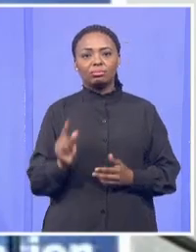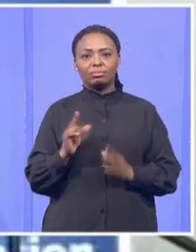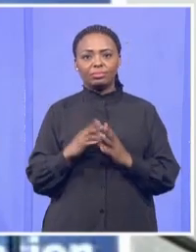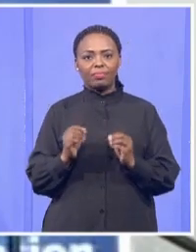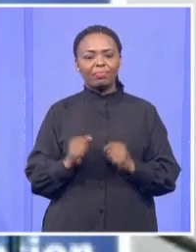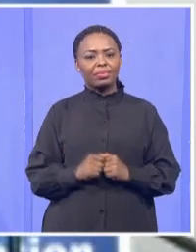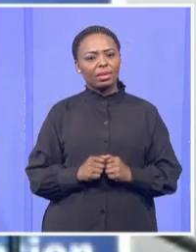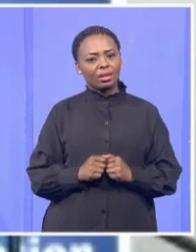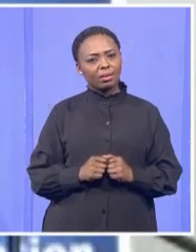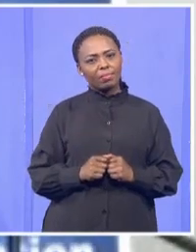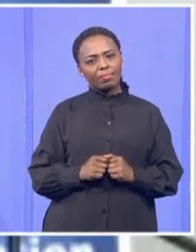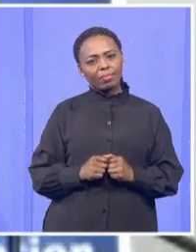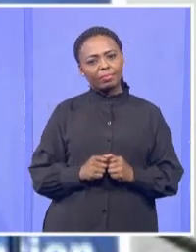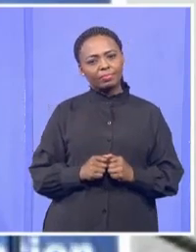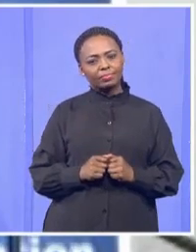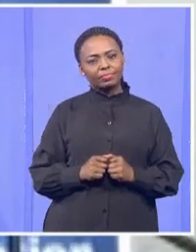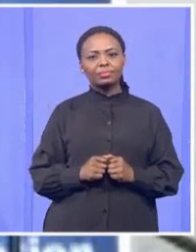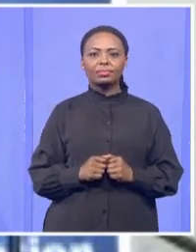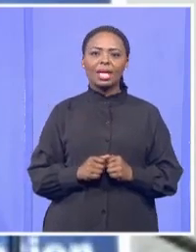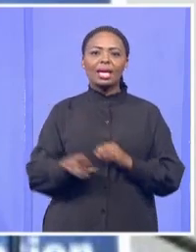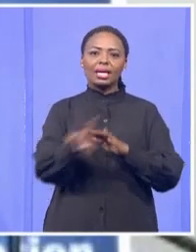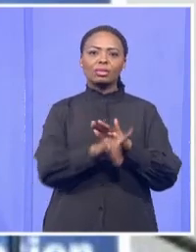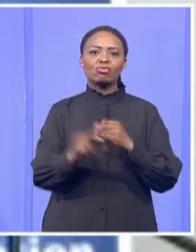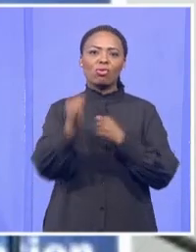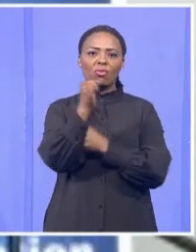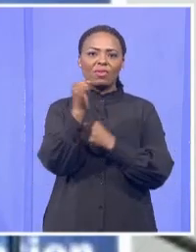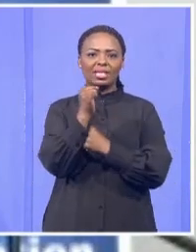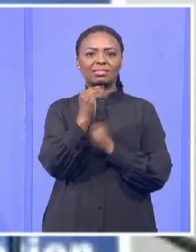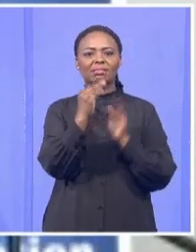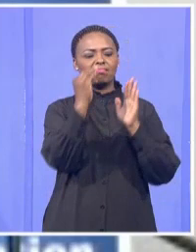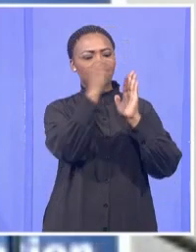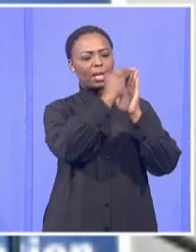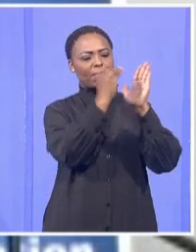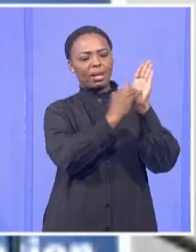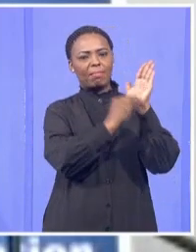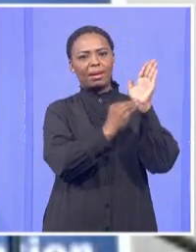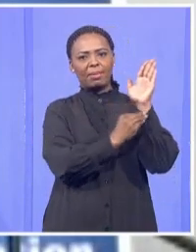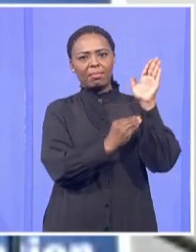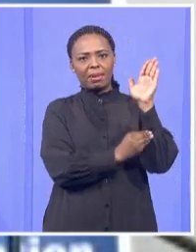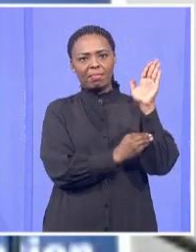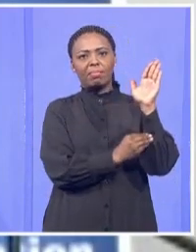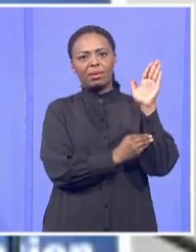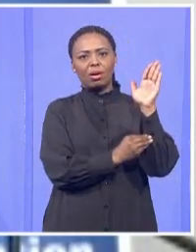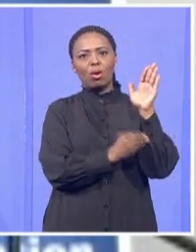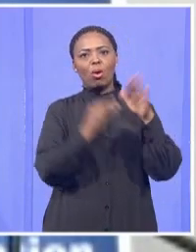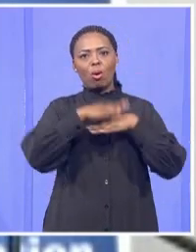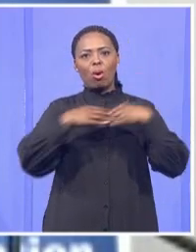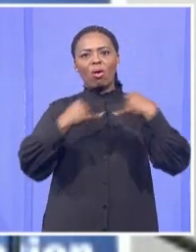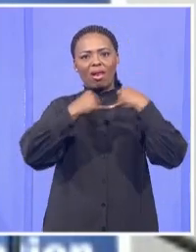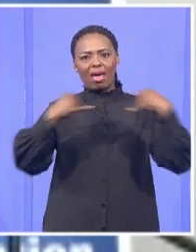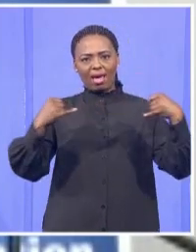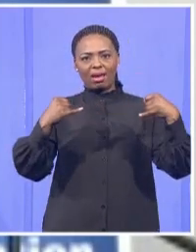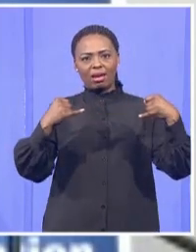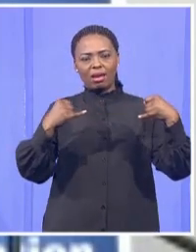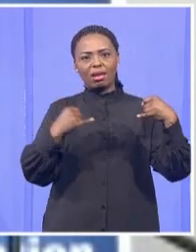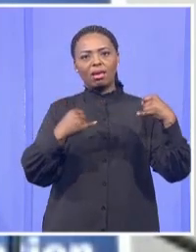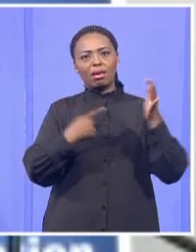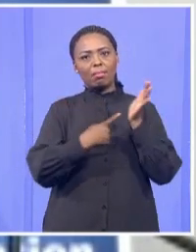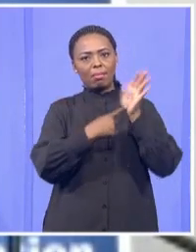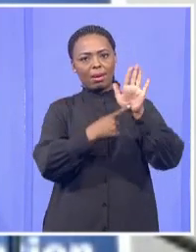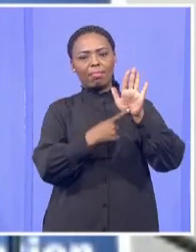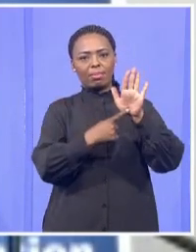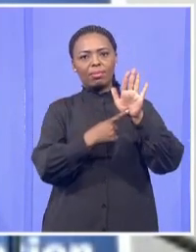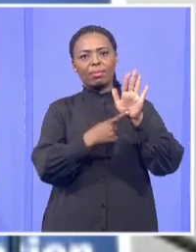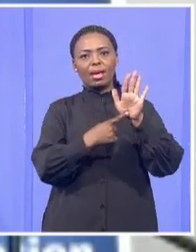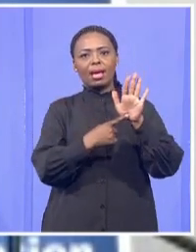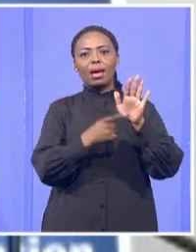We've also attached the list of all our district offices, so that parents must know where our offices are